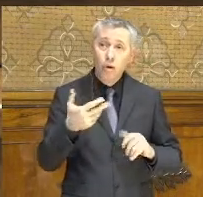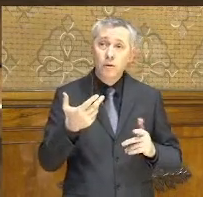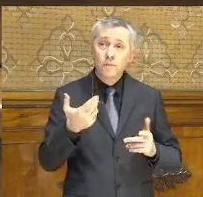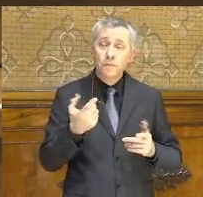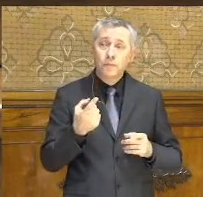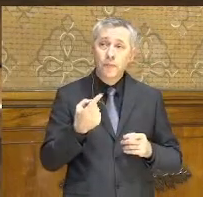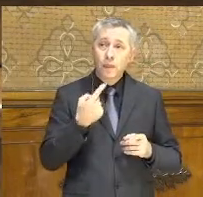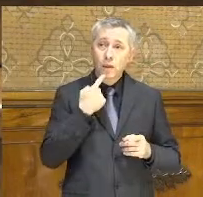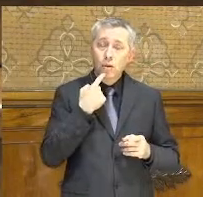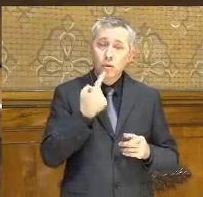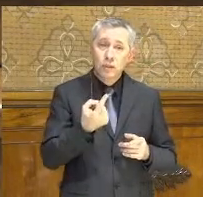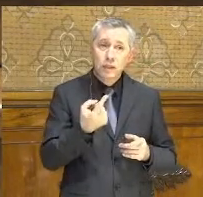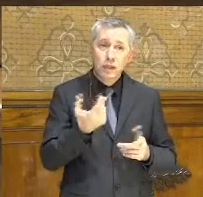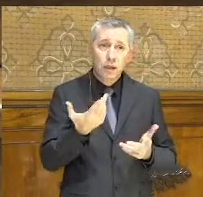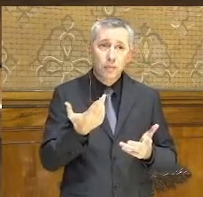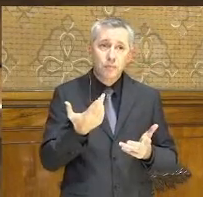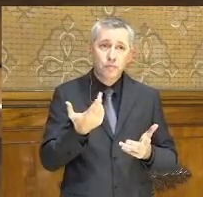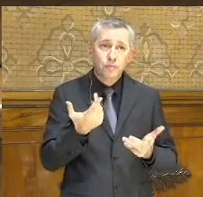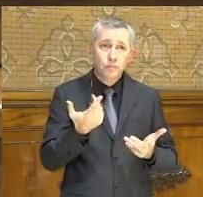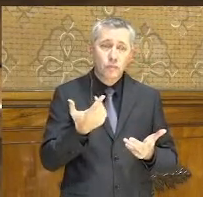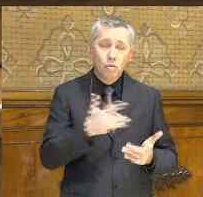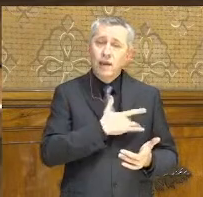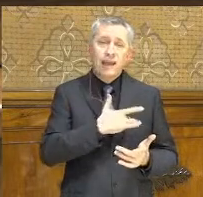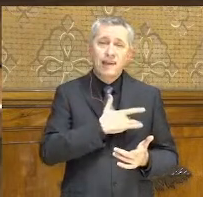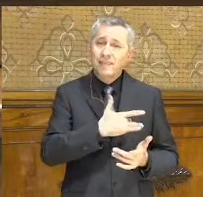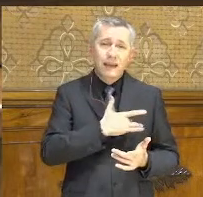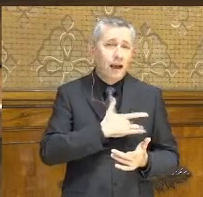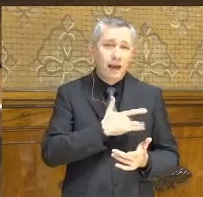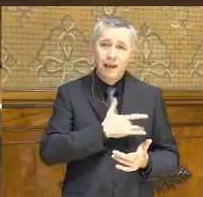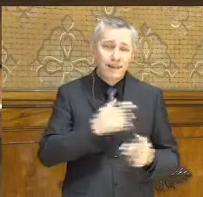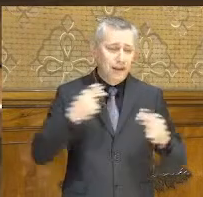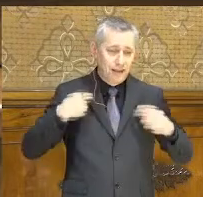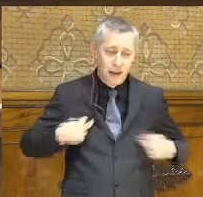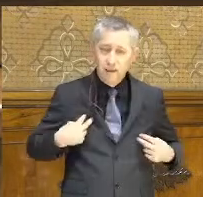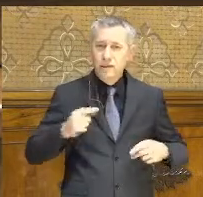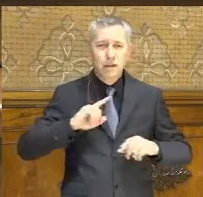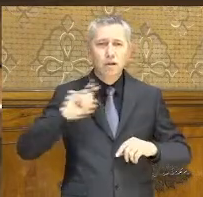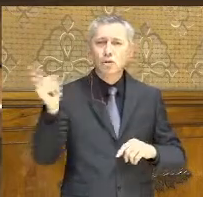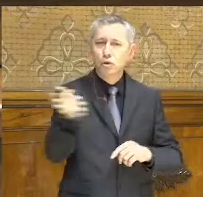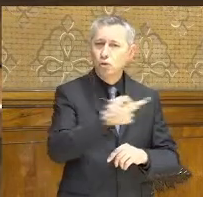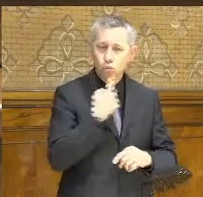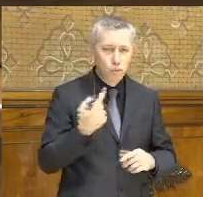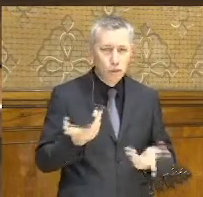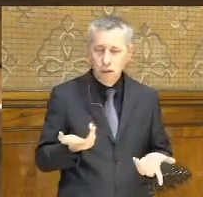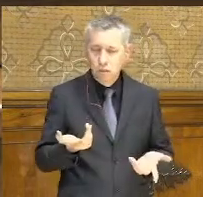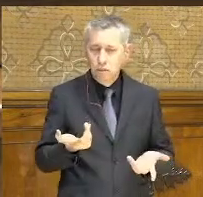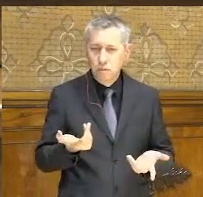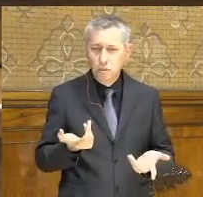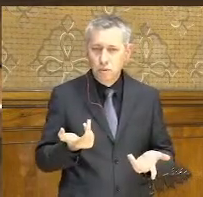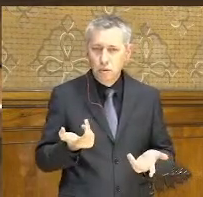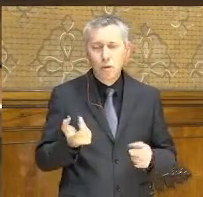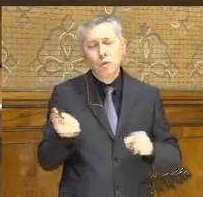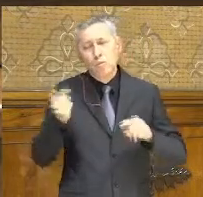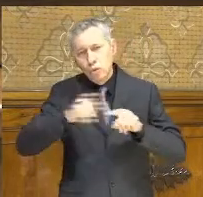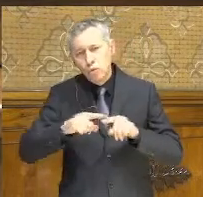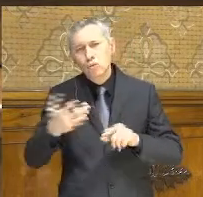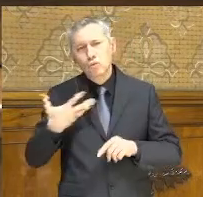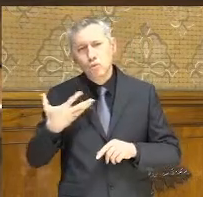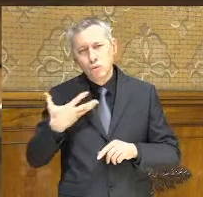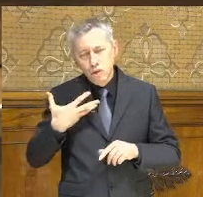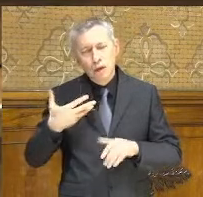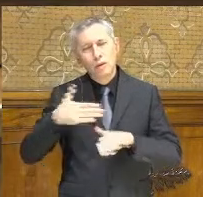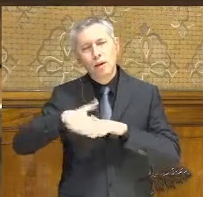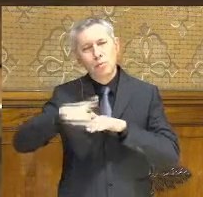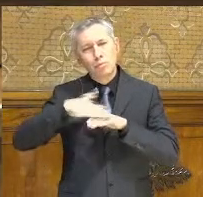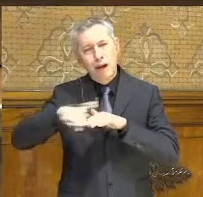life. And there is, at the same time, a practice of citizen forming